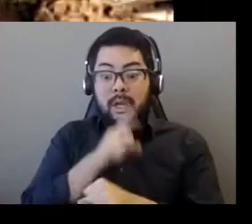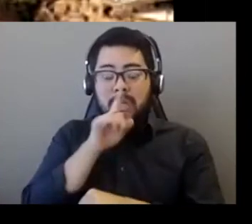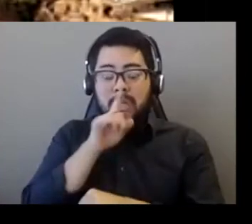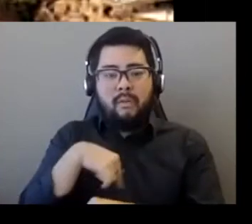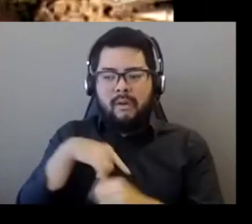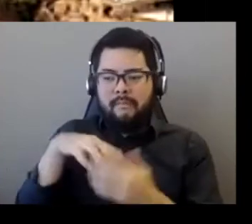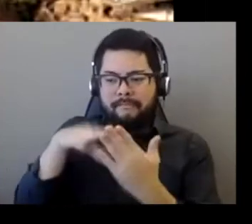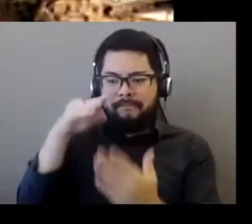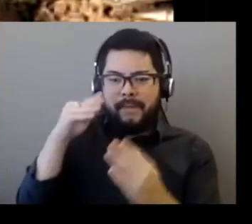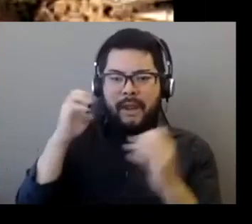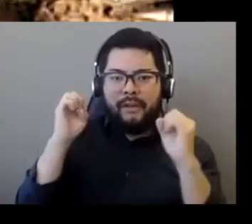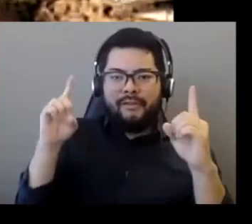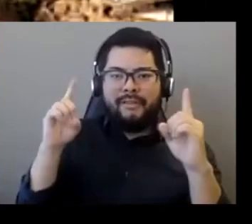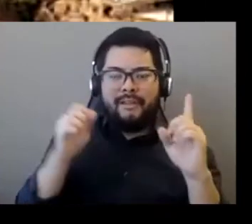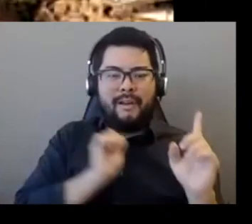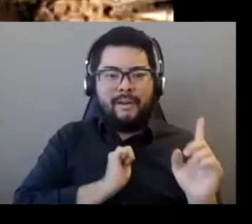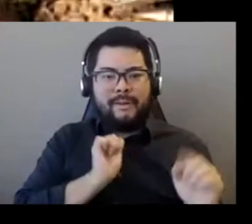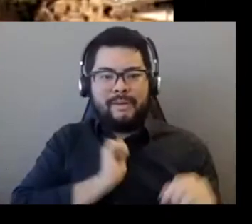what sound like really